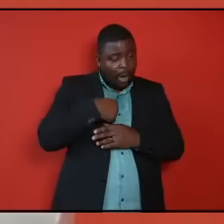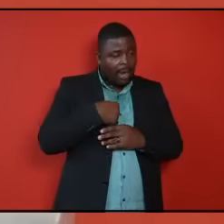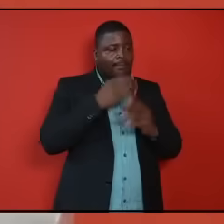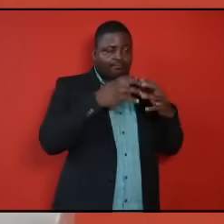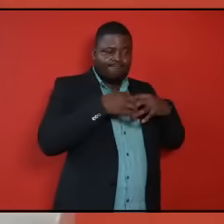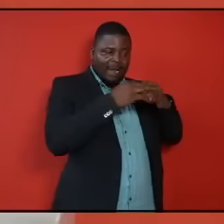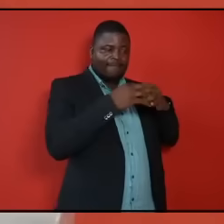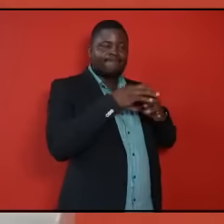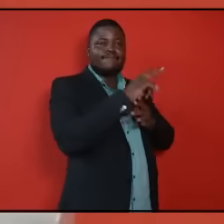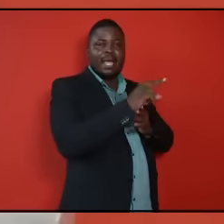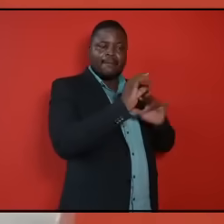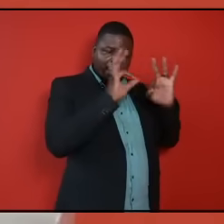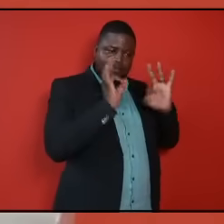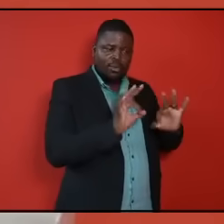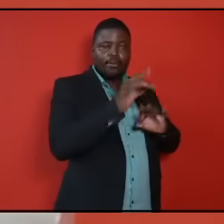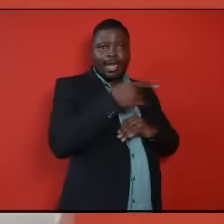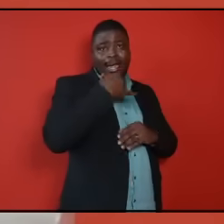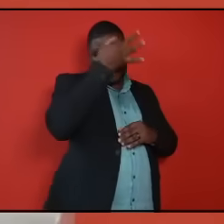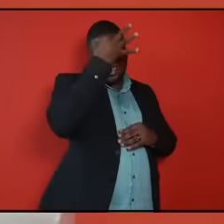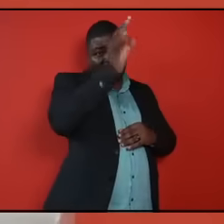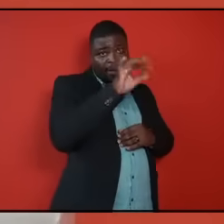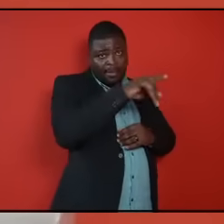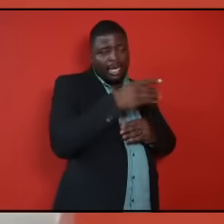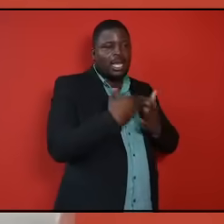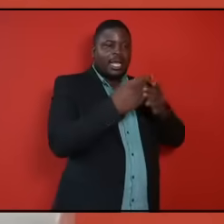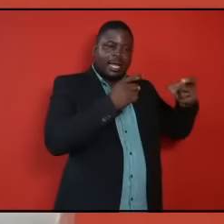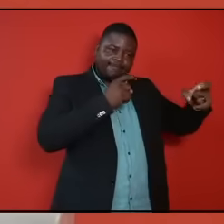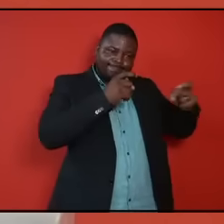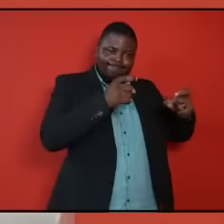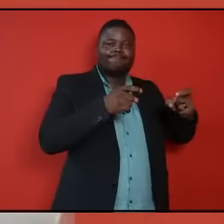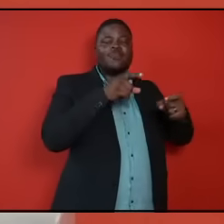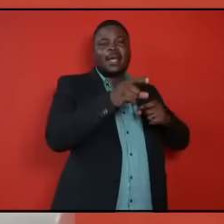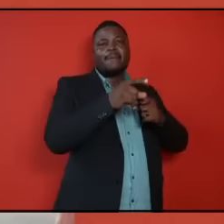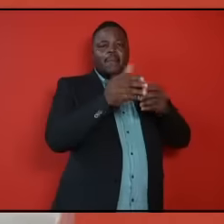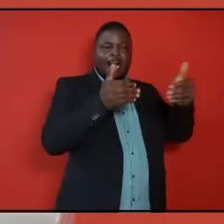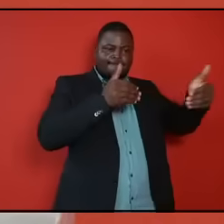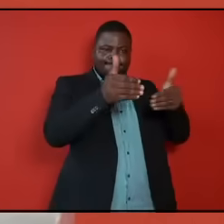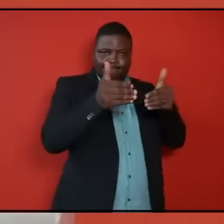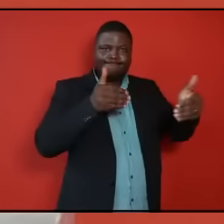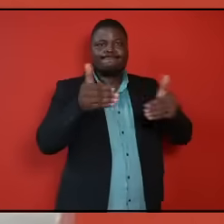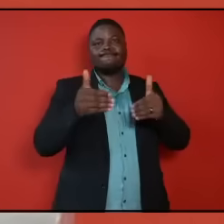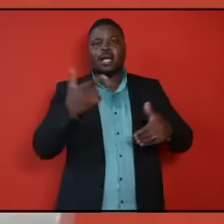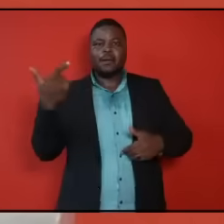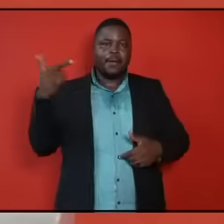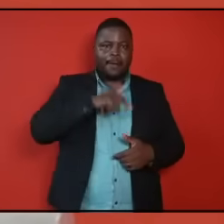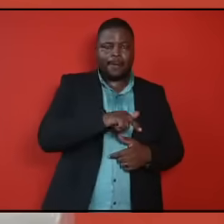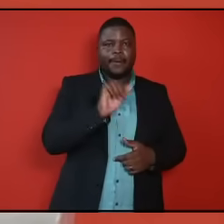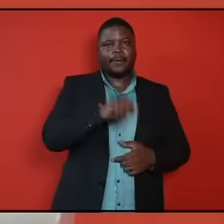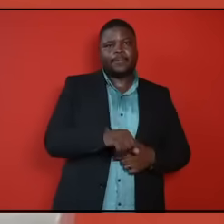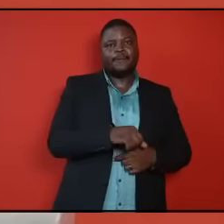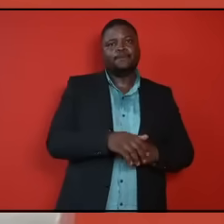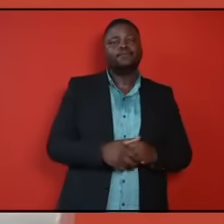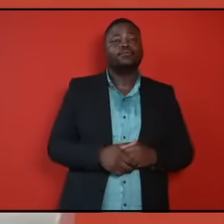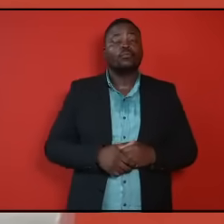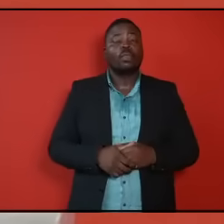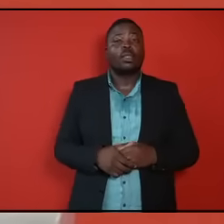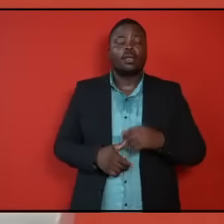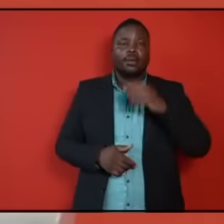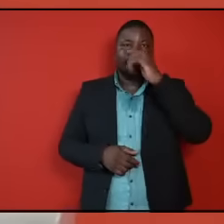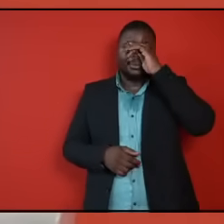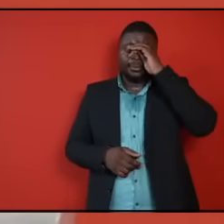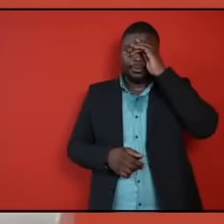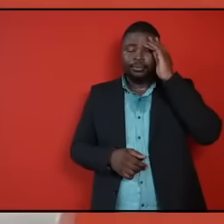prove that you can govern and govern successfully without white people. But we cannot achieve that if